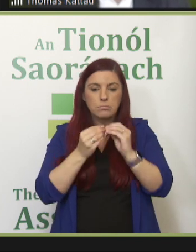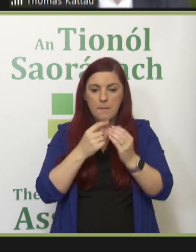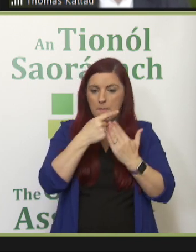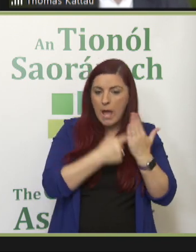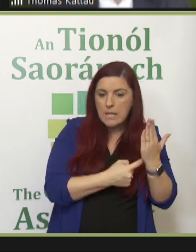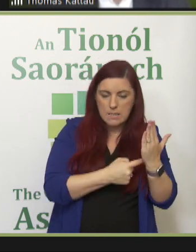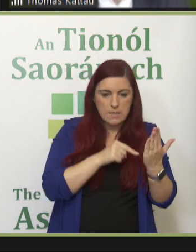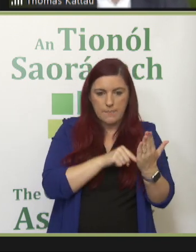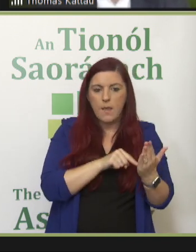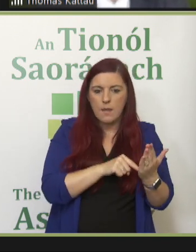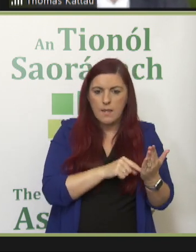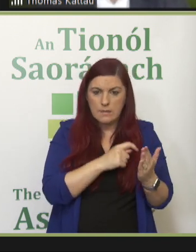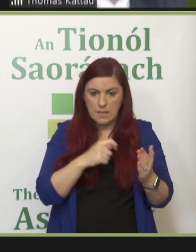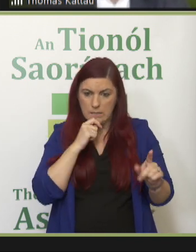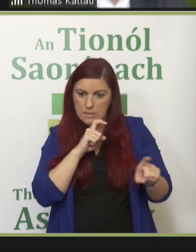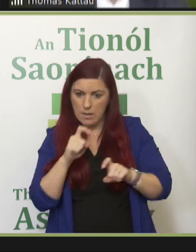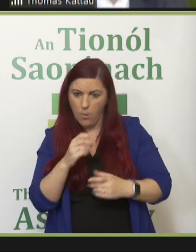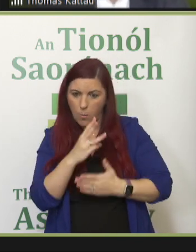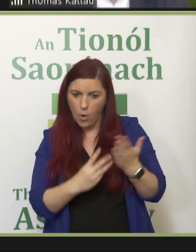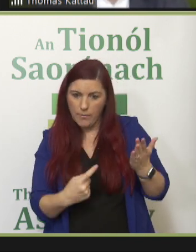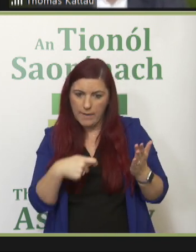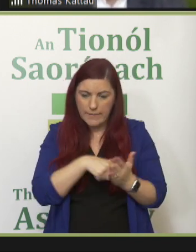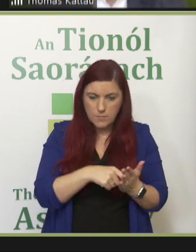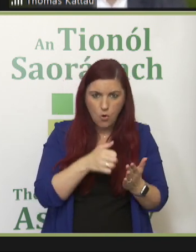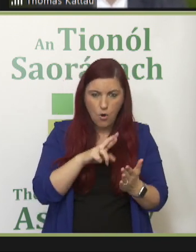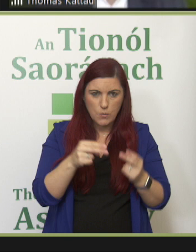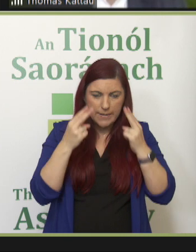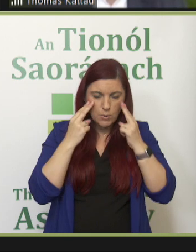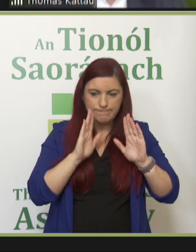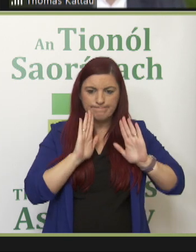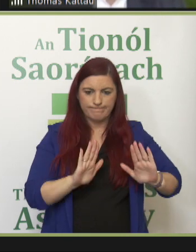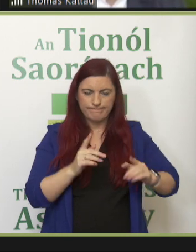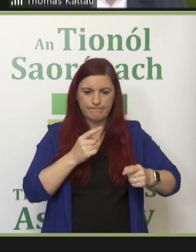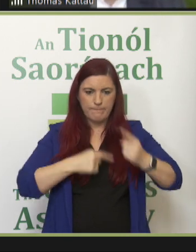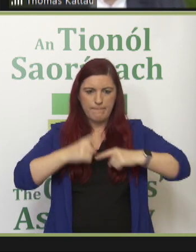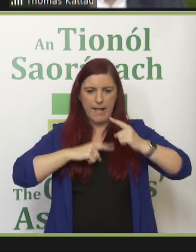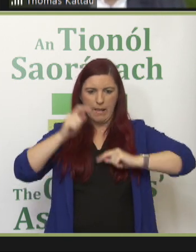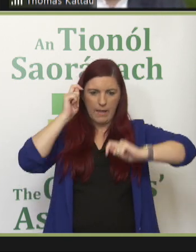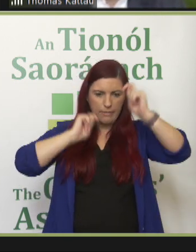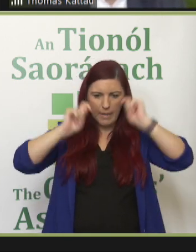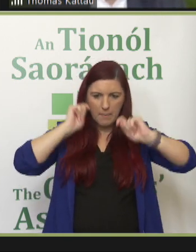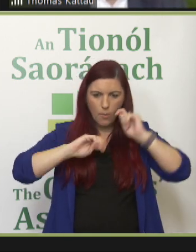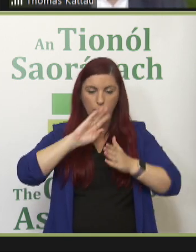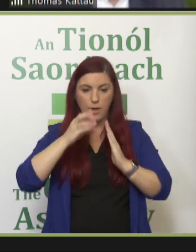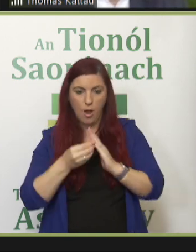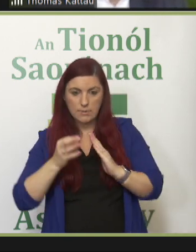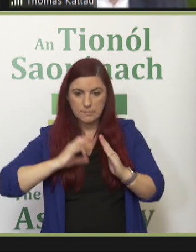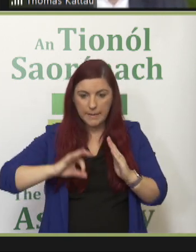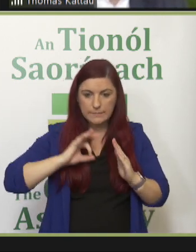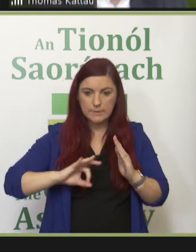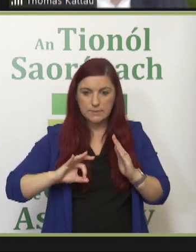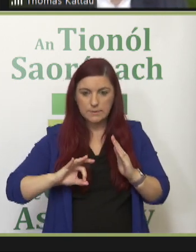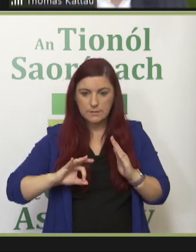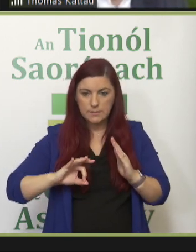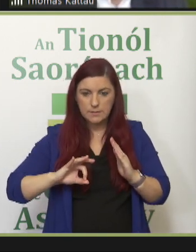it still worth the investment, or do we have to rethink the cost, not only the cost of investing into supply reduction, but